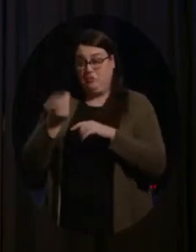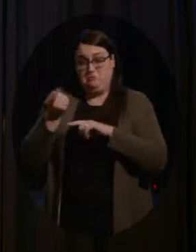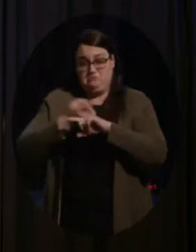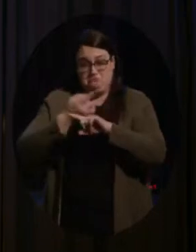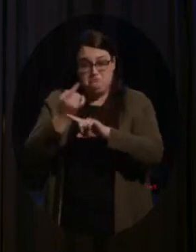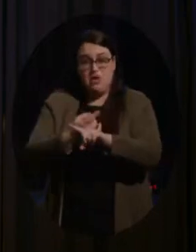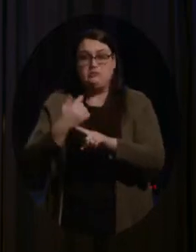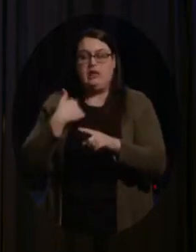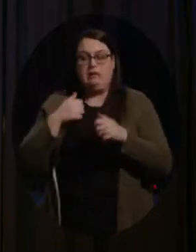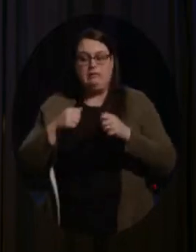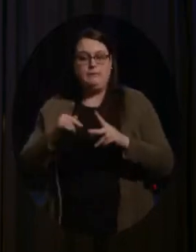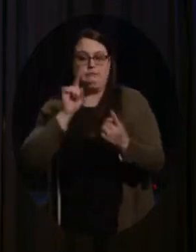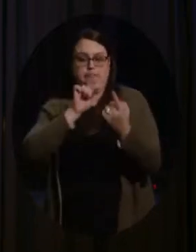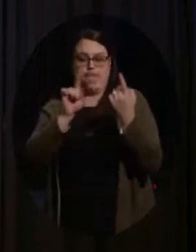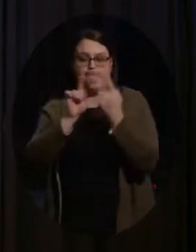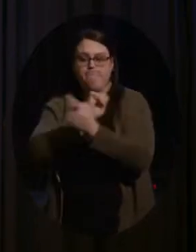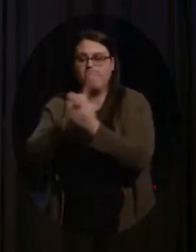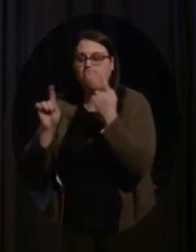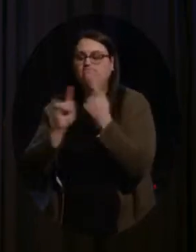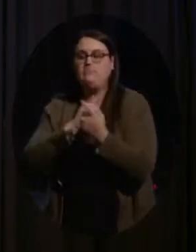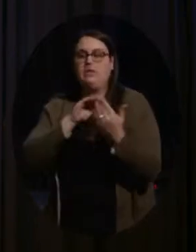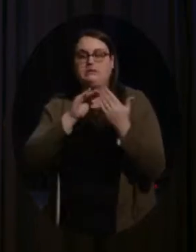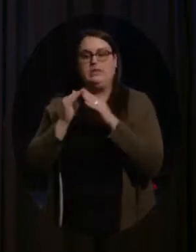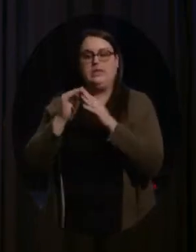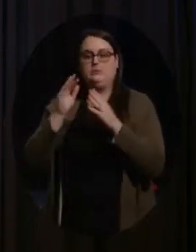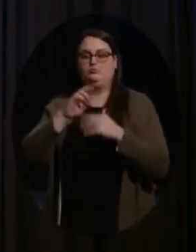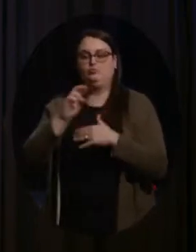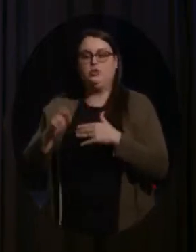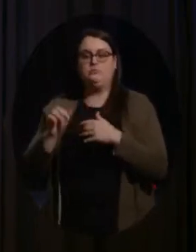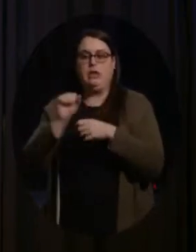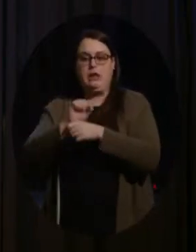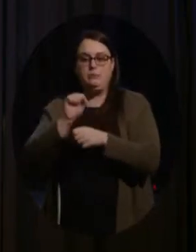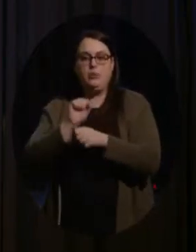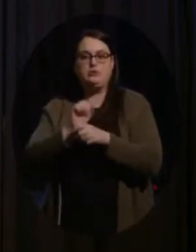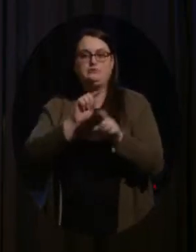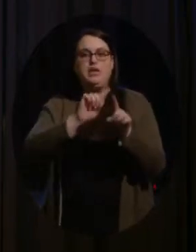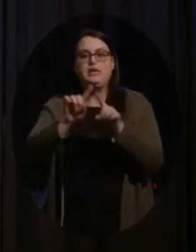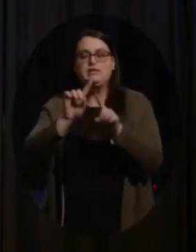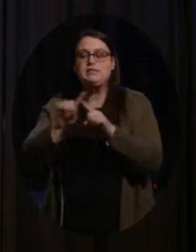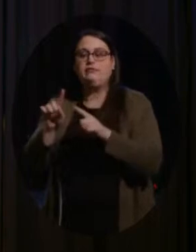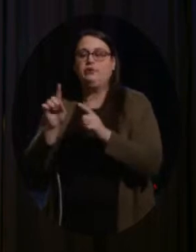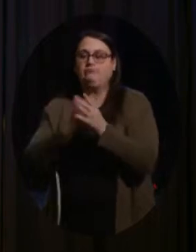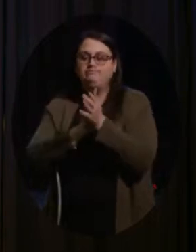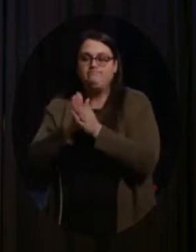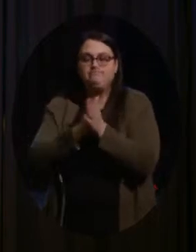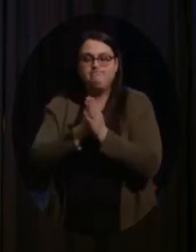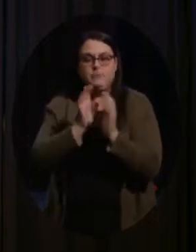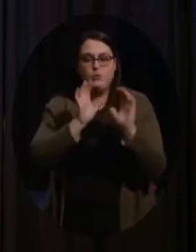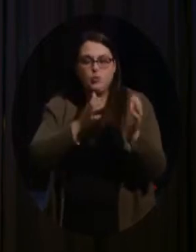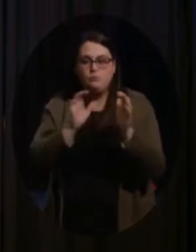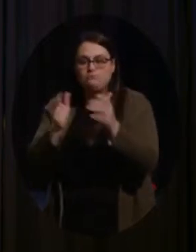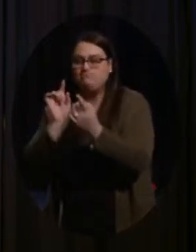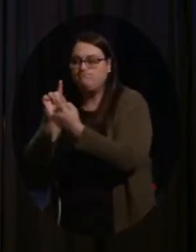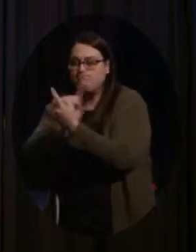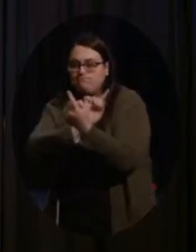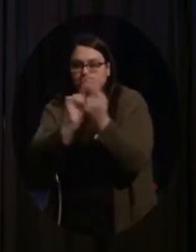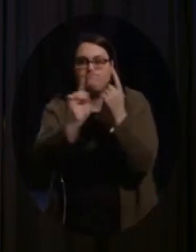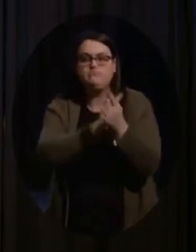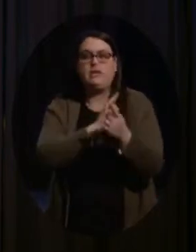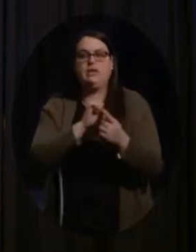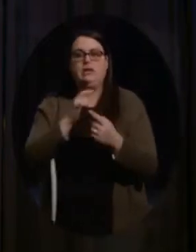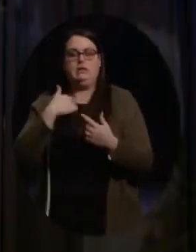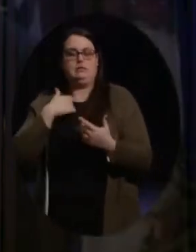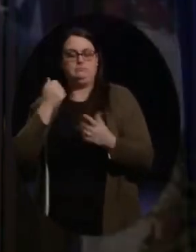opportunity to meet with hundreds of City of Richmond employees at roughly a dozen employee engagement sessions. What has struck me in